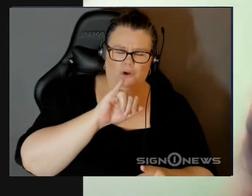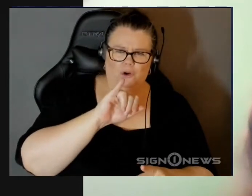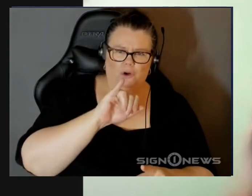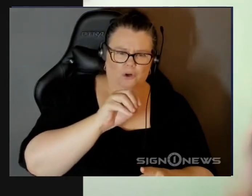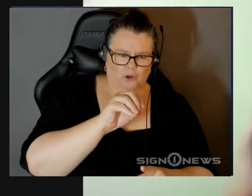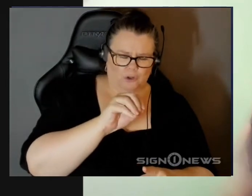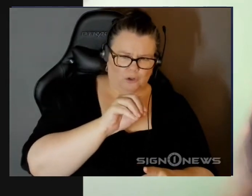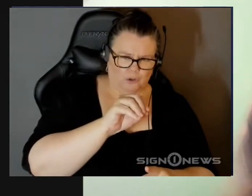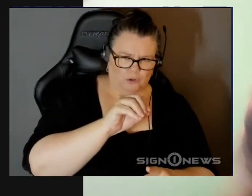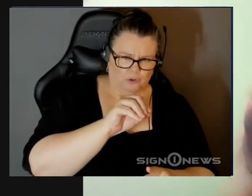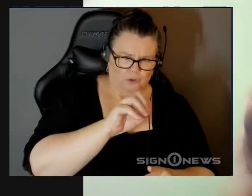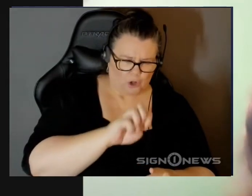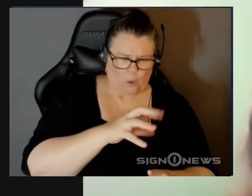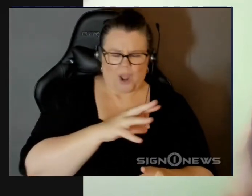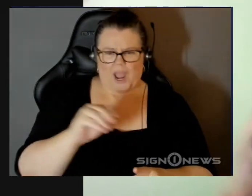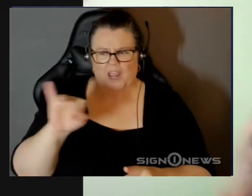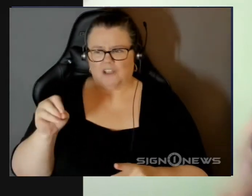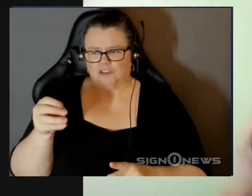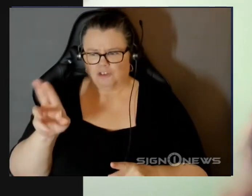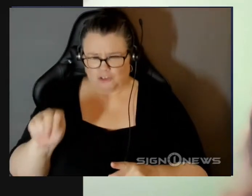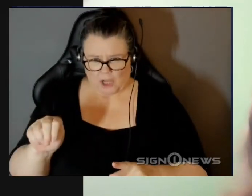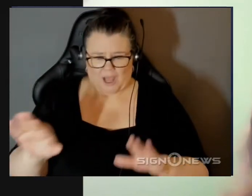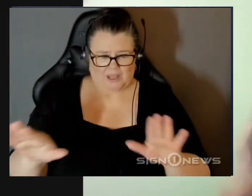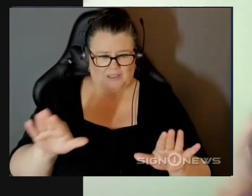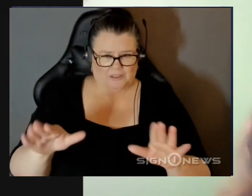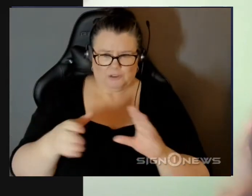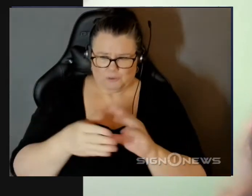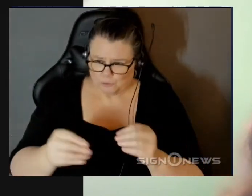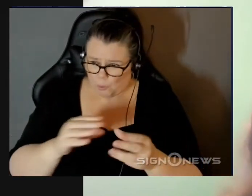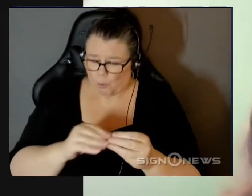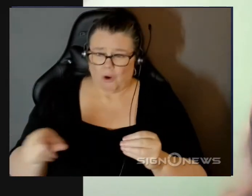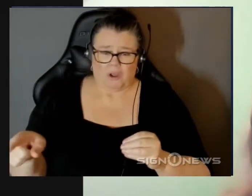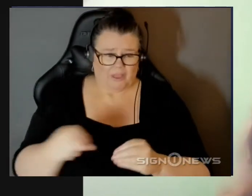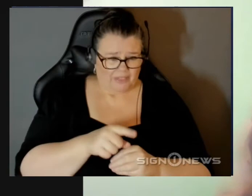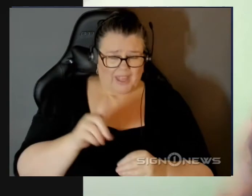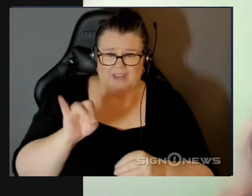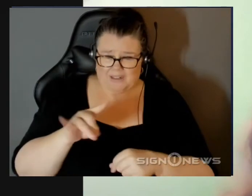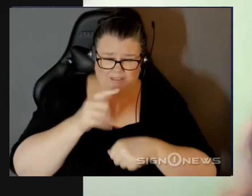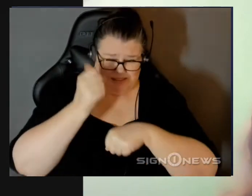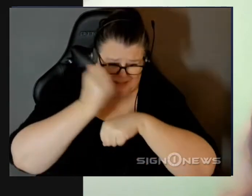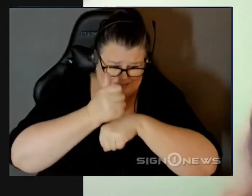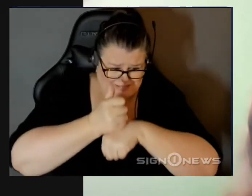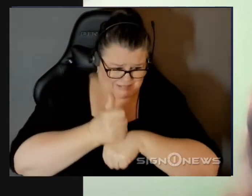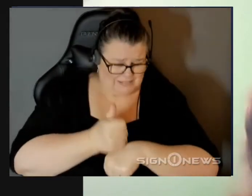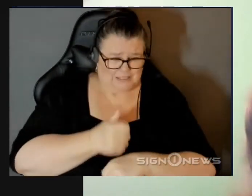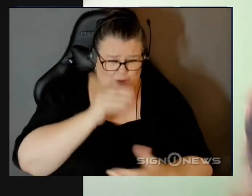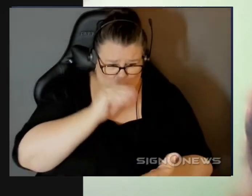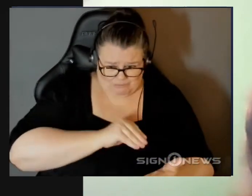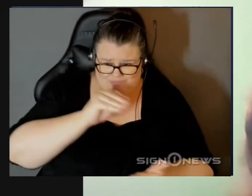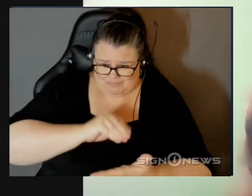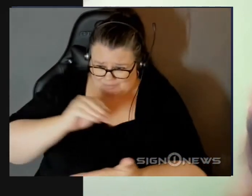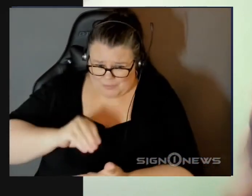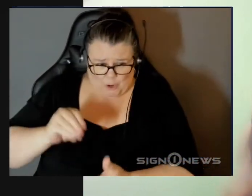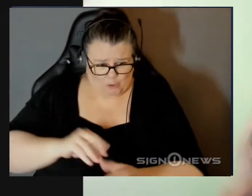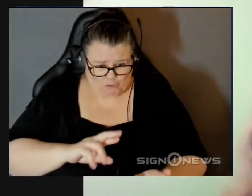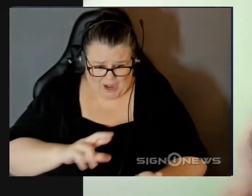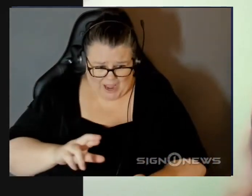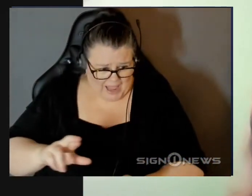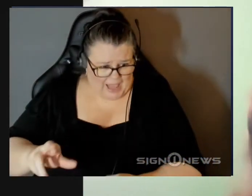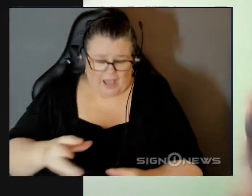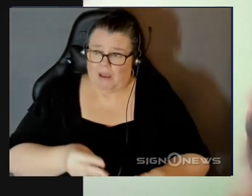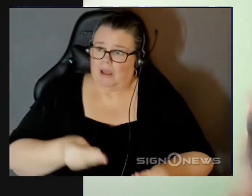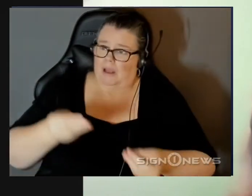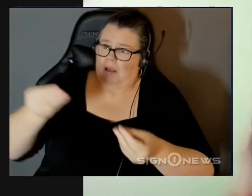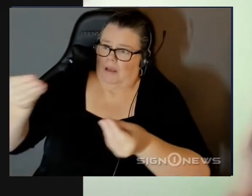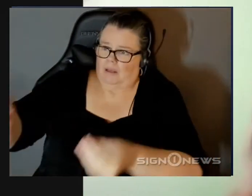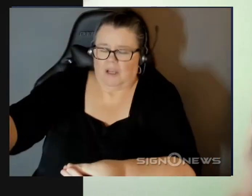resources and planning into trying to show, the evidence necessary to convince a court of this. I have known processes